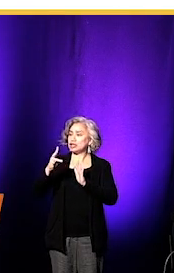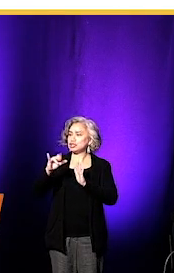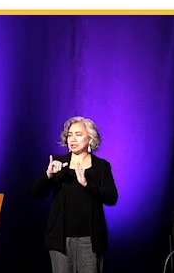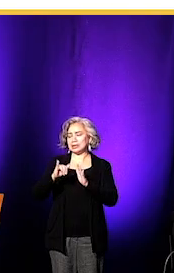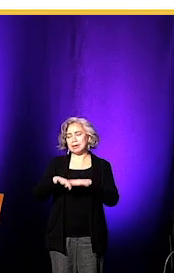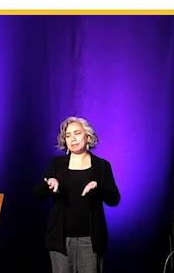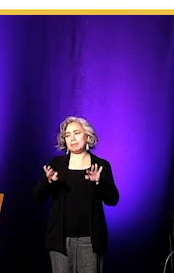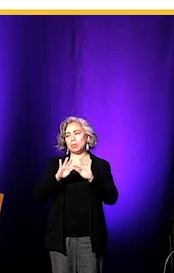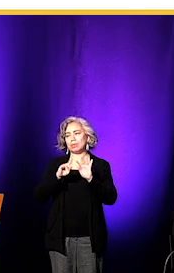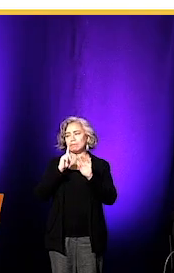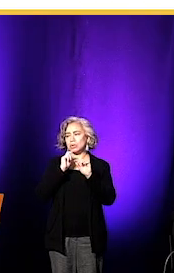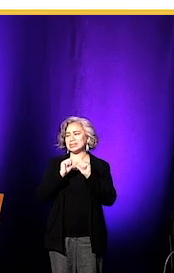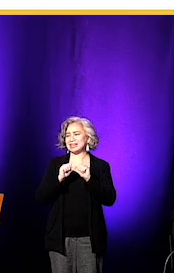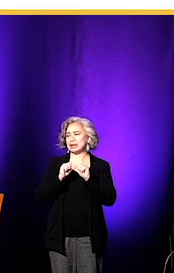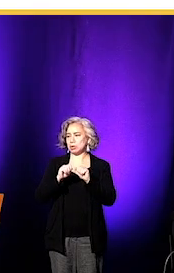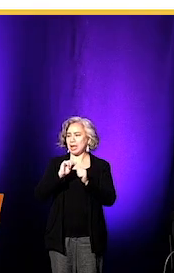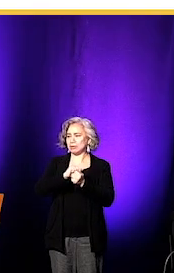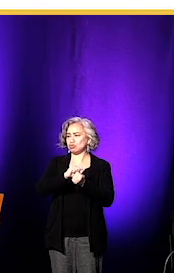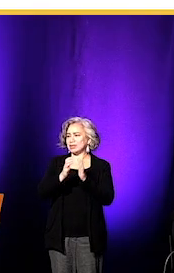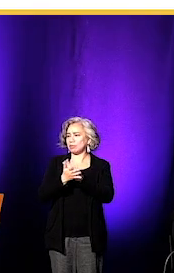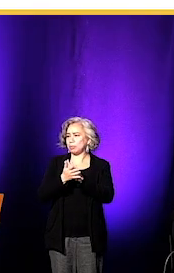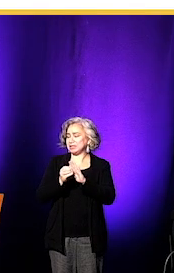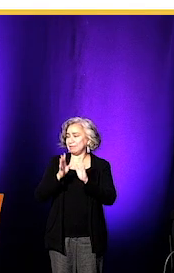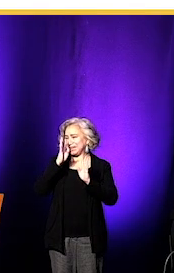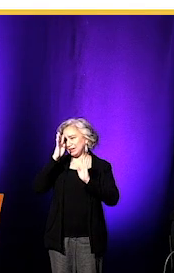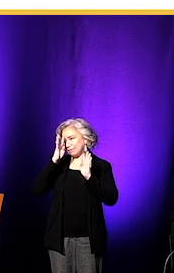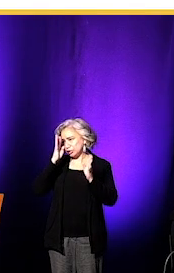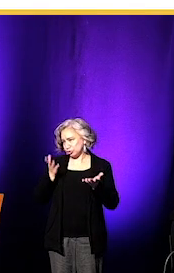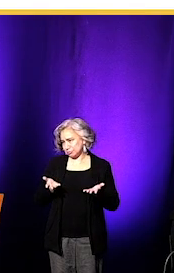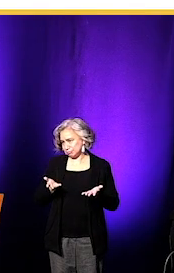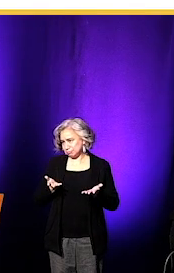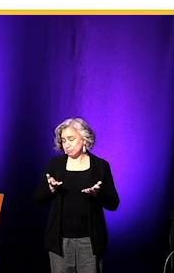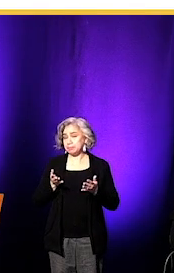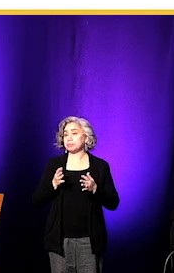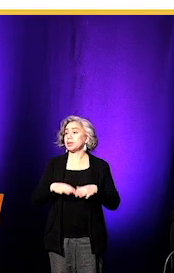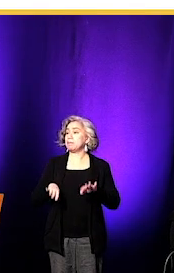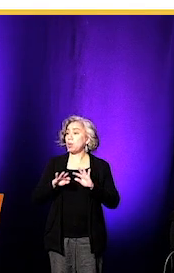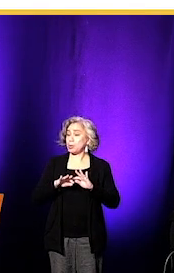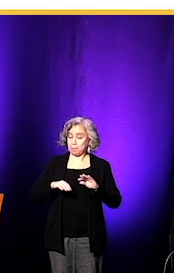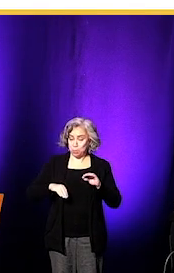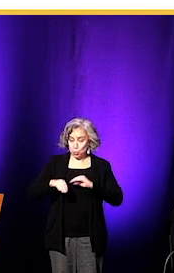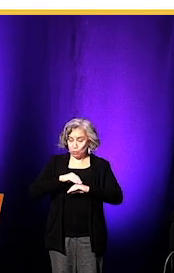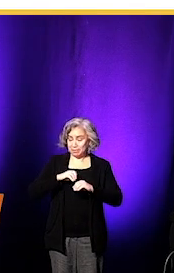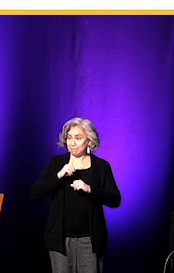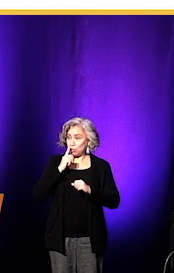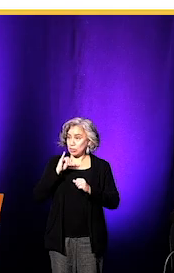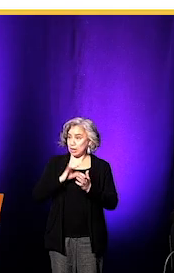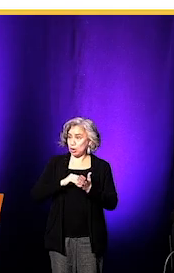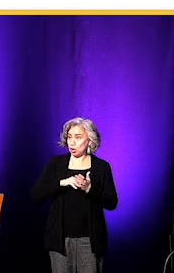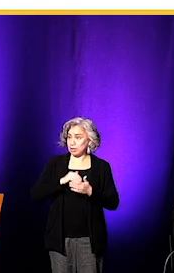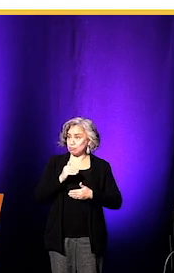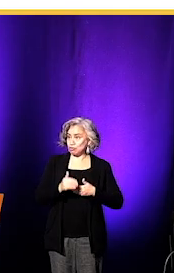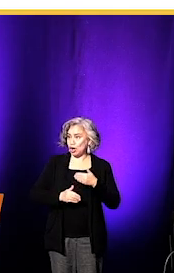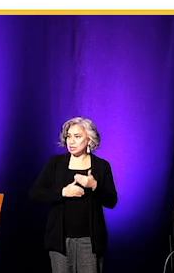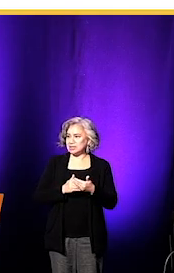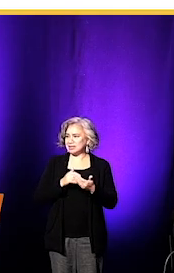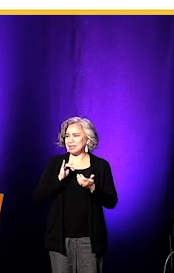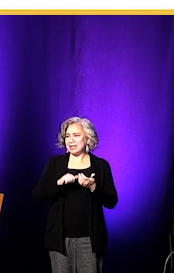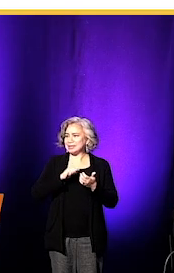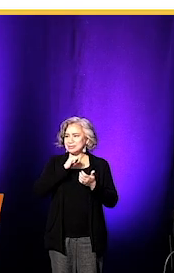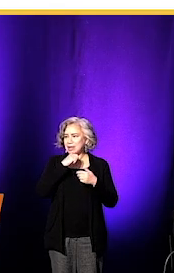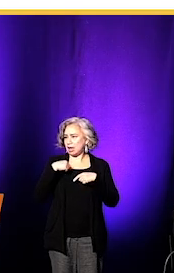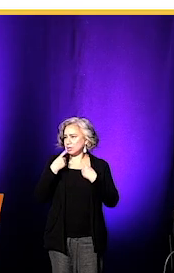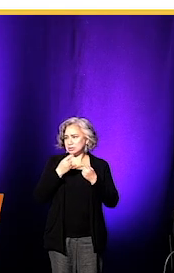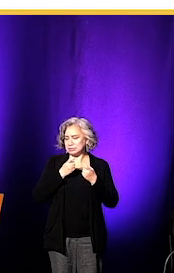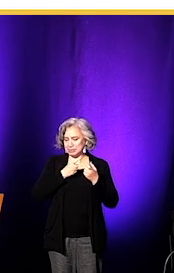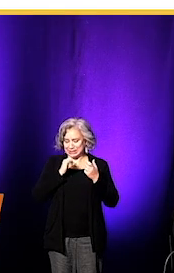transformative innovations. Importantly, movement as part of learning processes has not been an analytical focus,